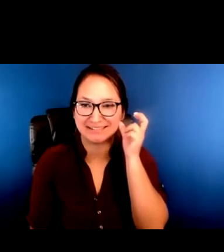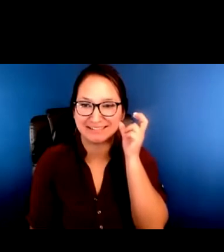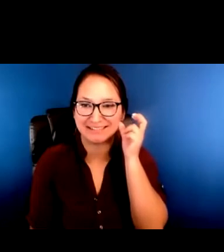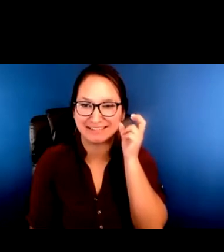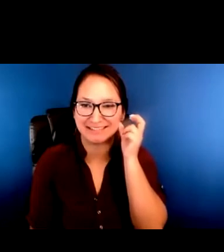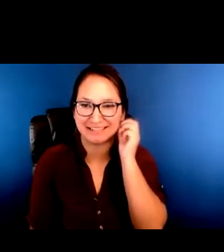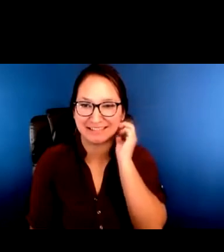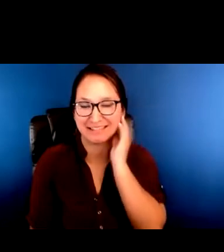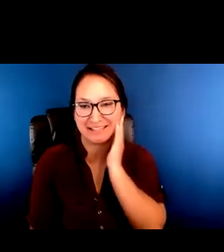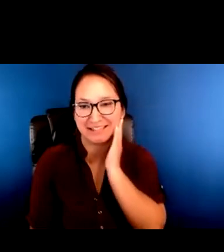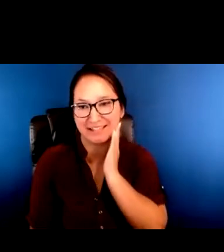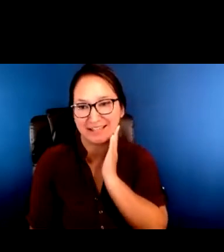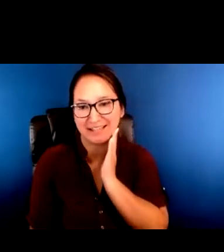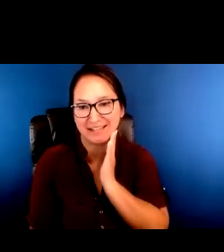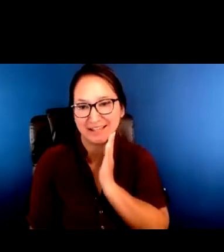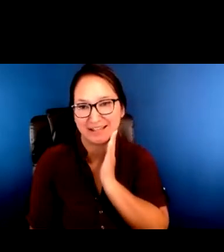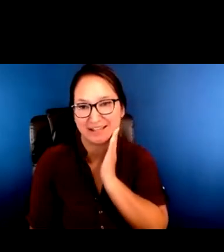Okay.